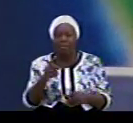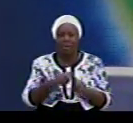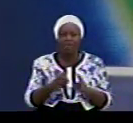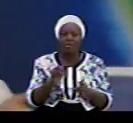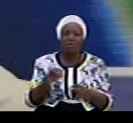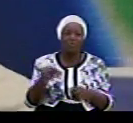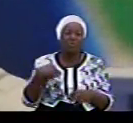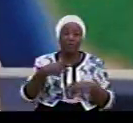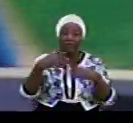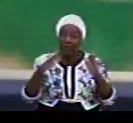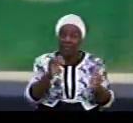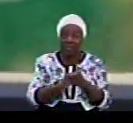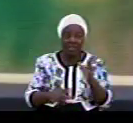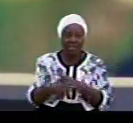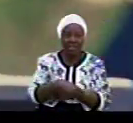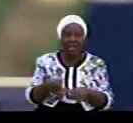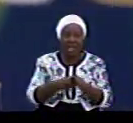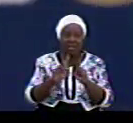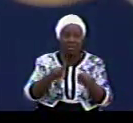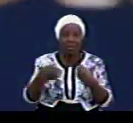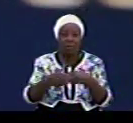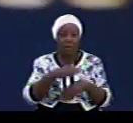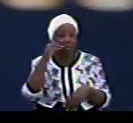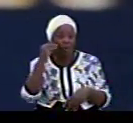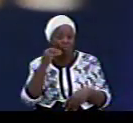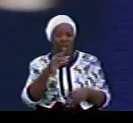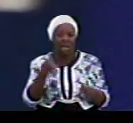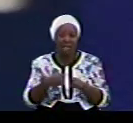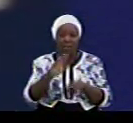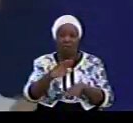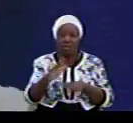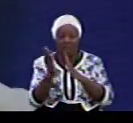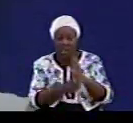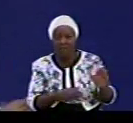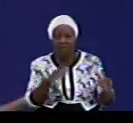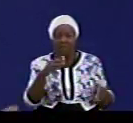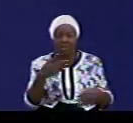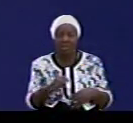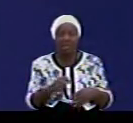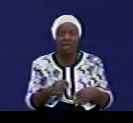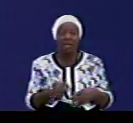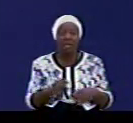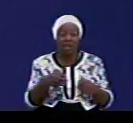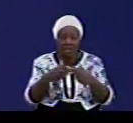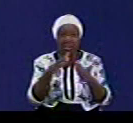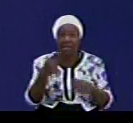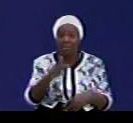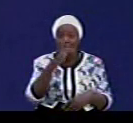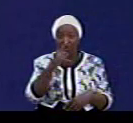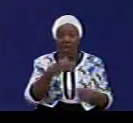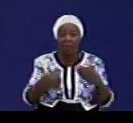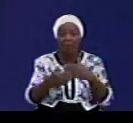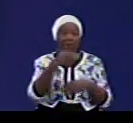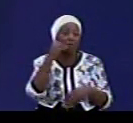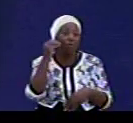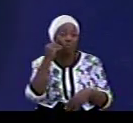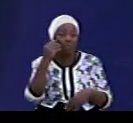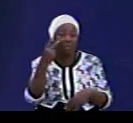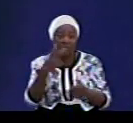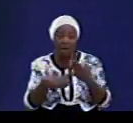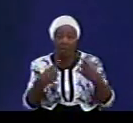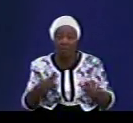day. And they were going back home. As they were leading the mother back home, lo and behold, the